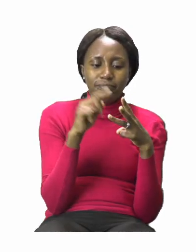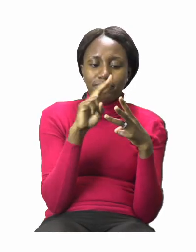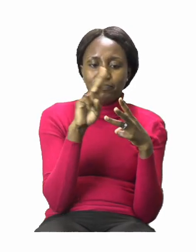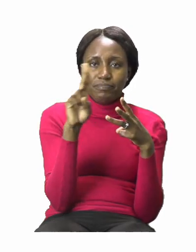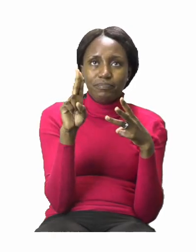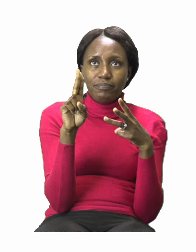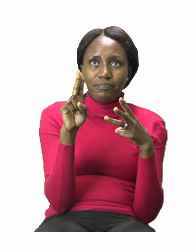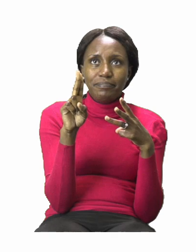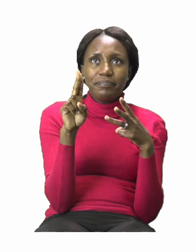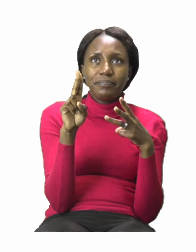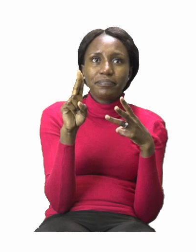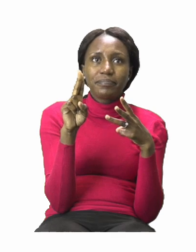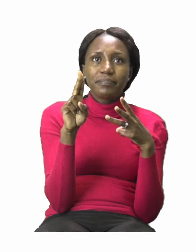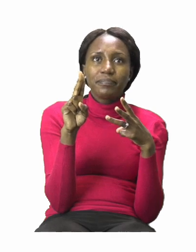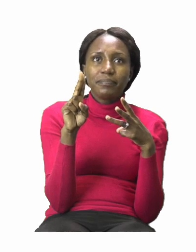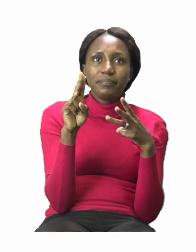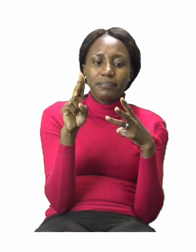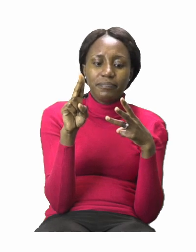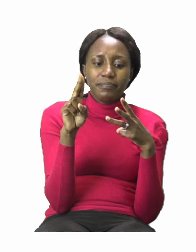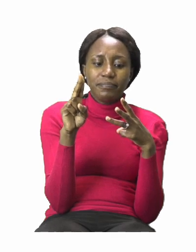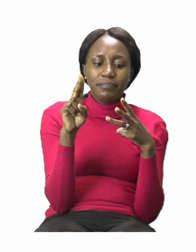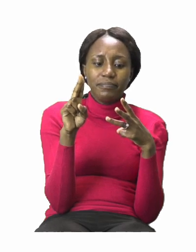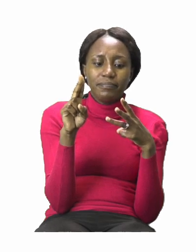Hans. Then we have